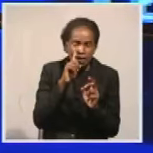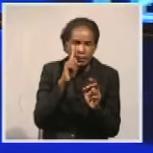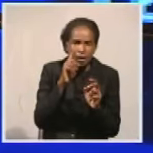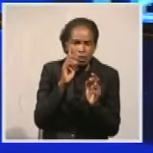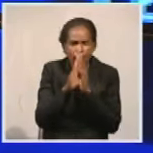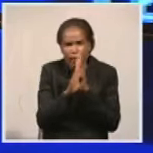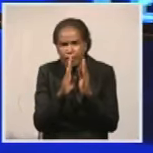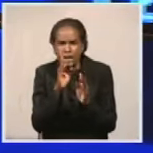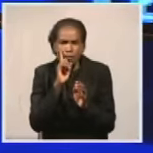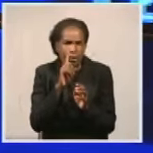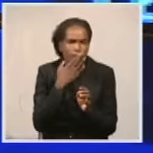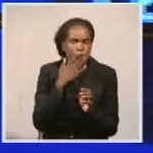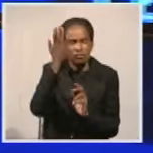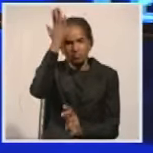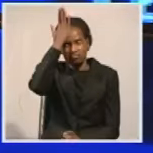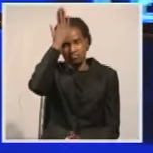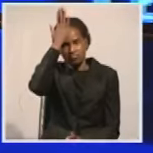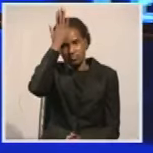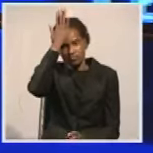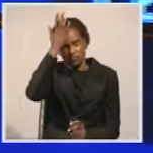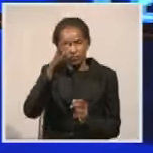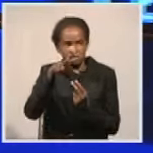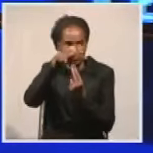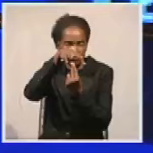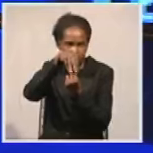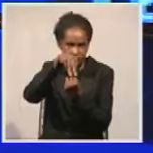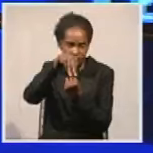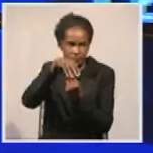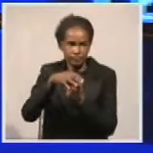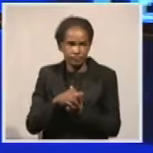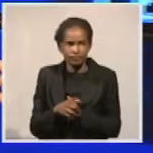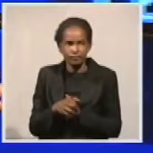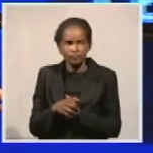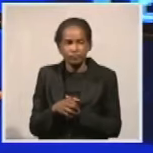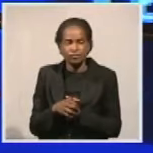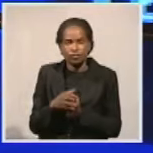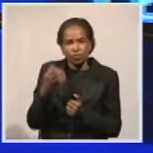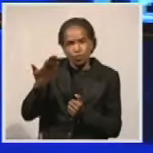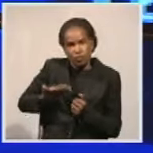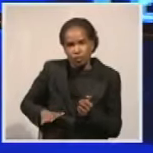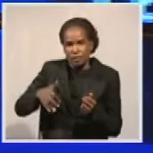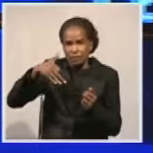we saw ourselves throwing Namibia into turmoil.